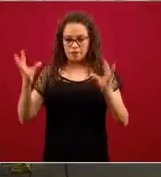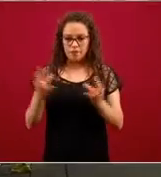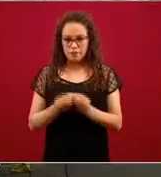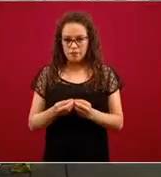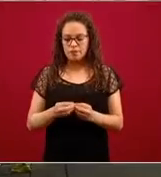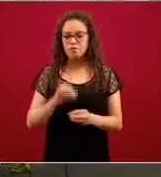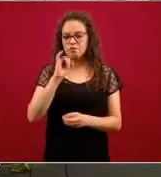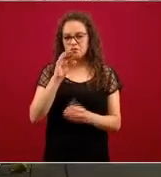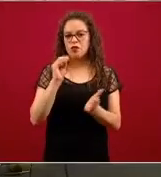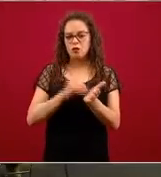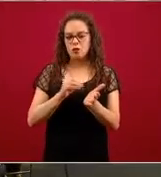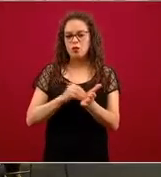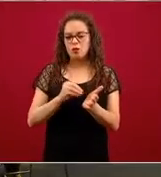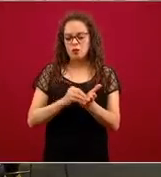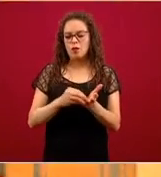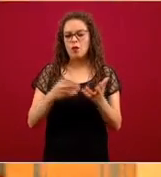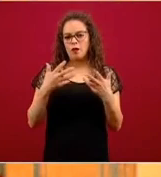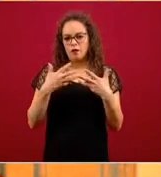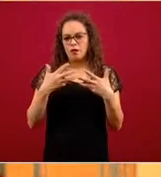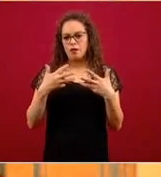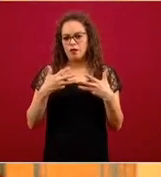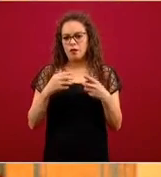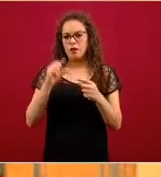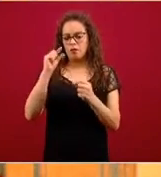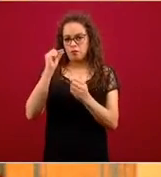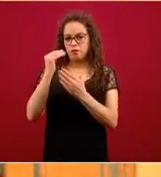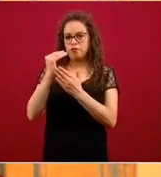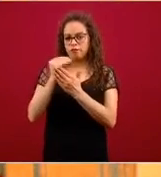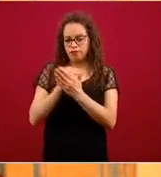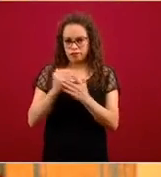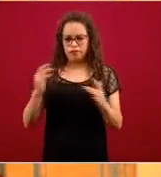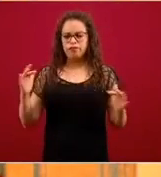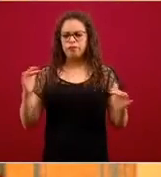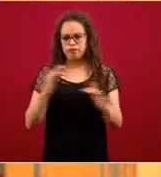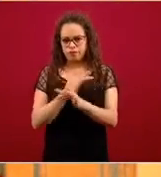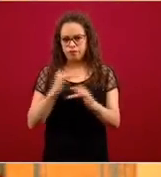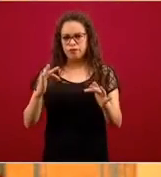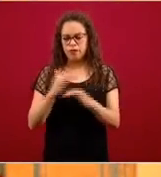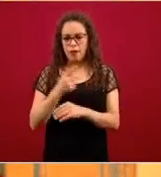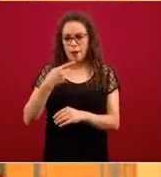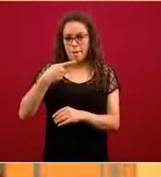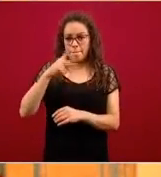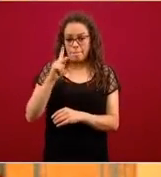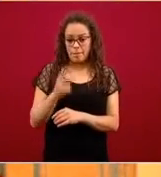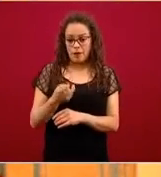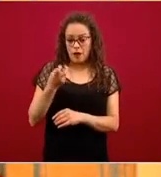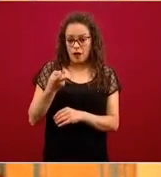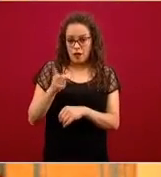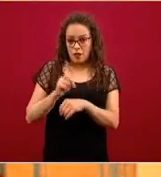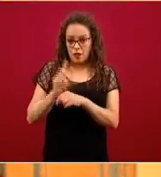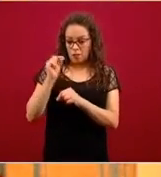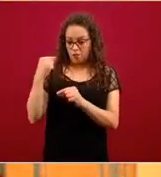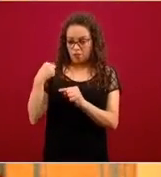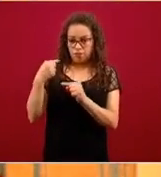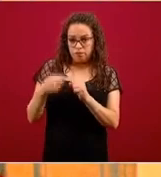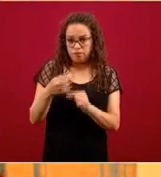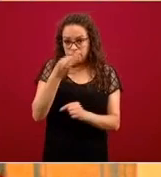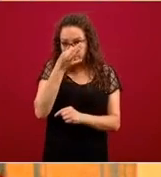has been reported at the state level in each state when it comes to observing